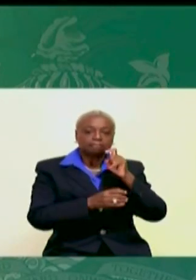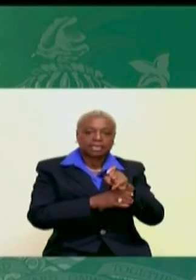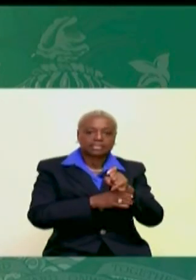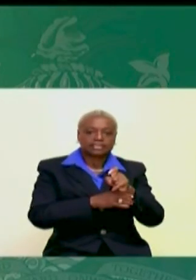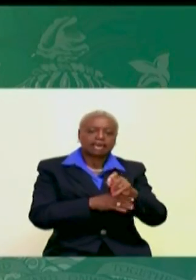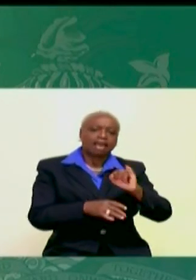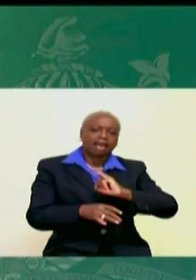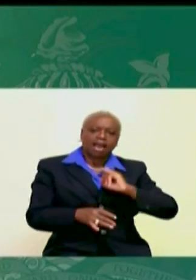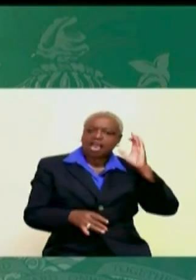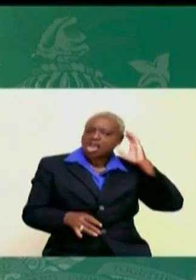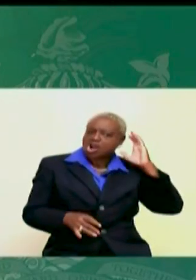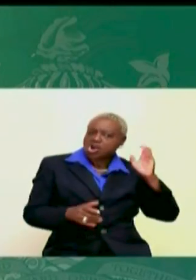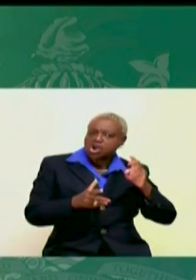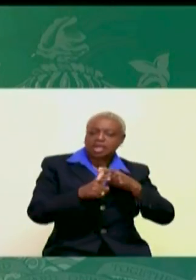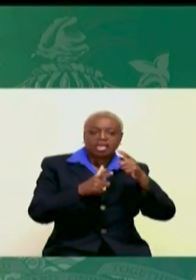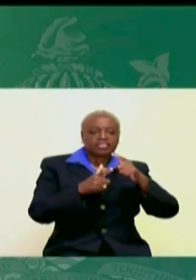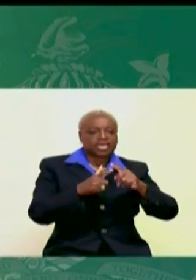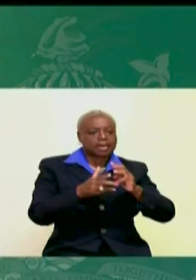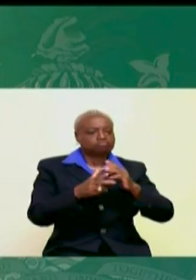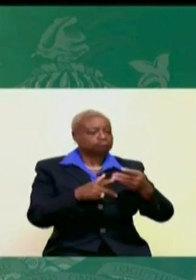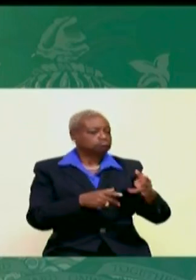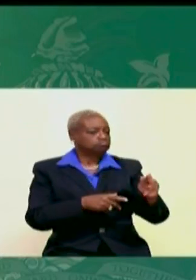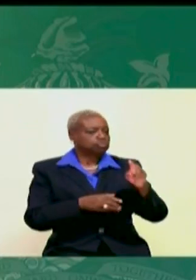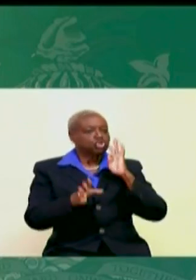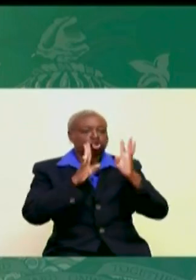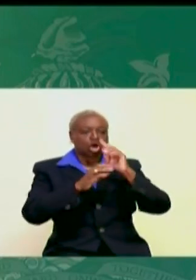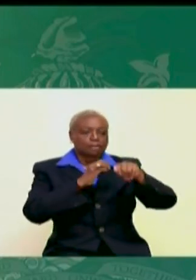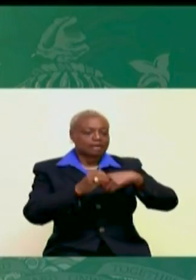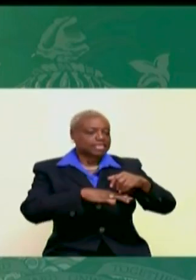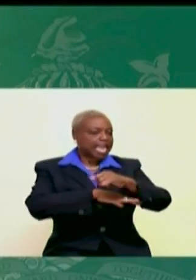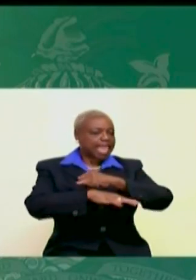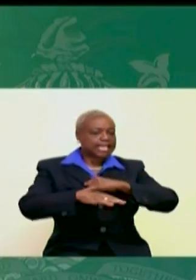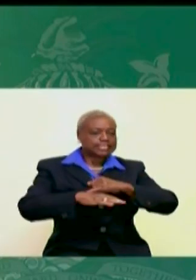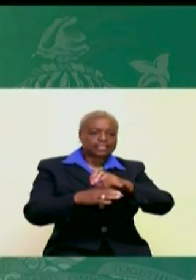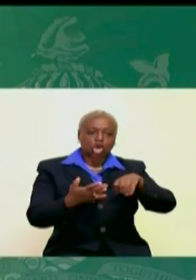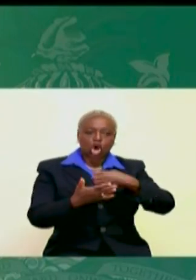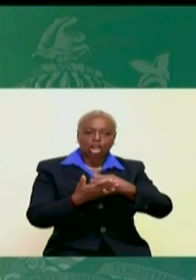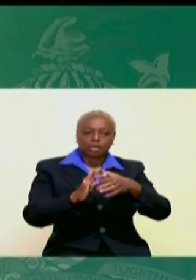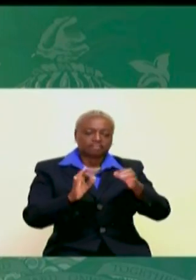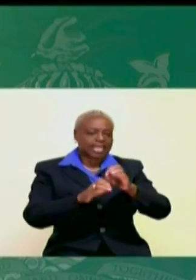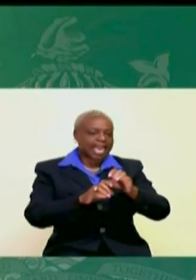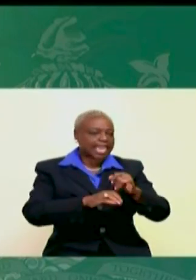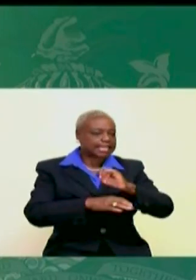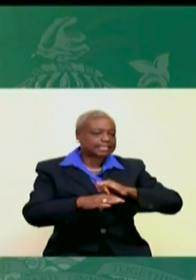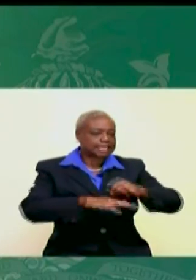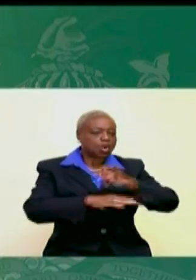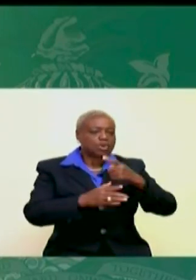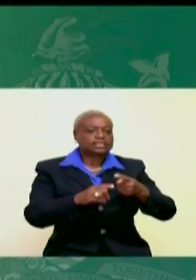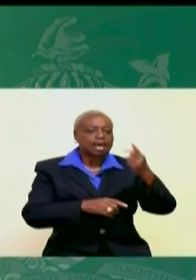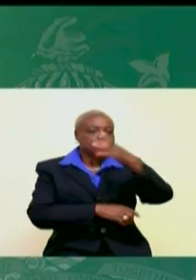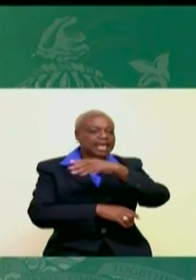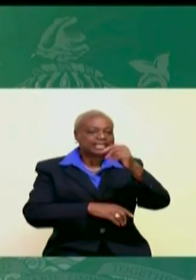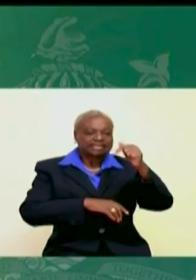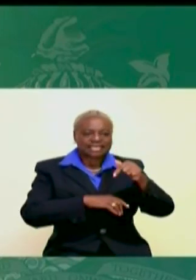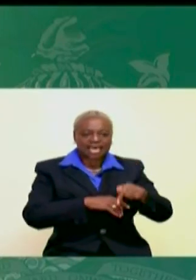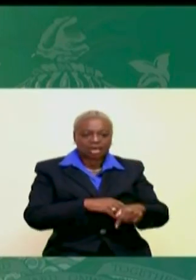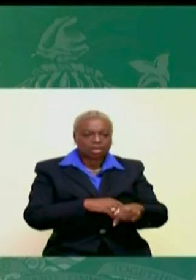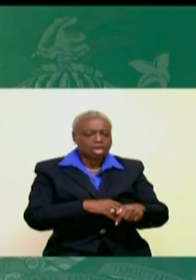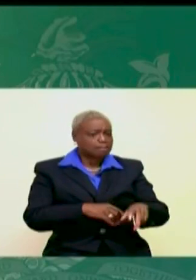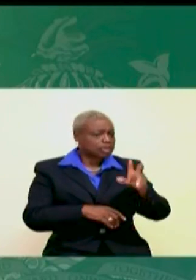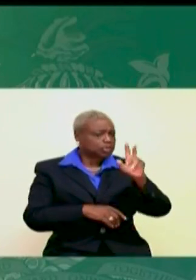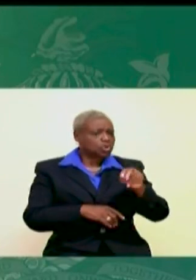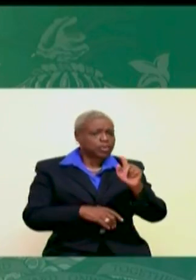I heard them talk about the islands and talk about the economies of the islands and what is up and what is down, but no one ever stopped to think about how do we grow